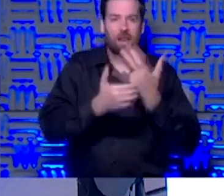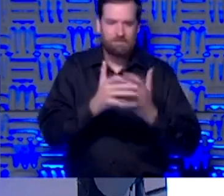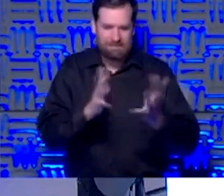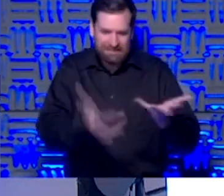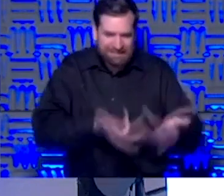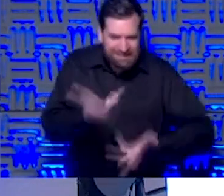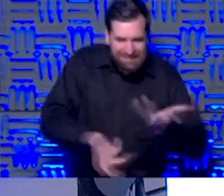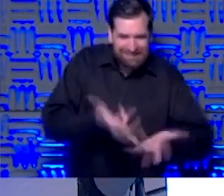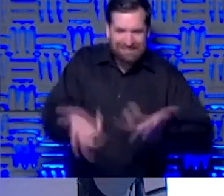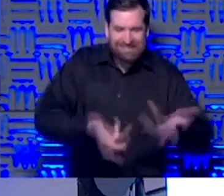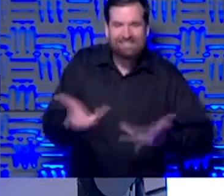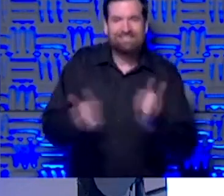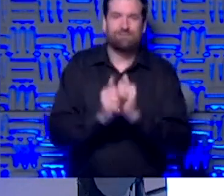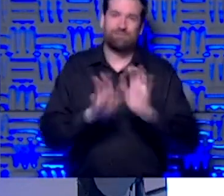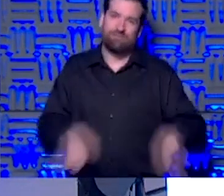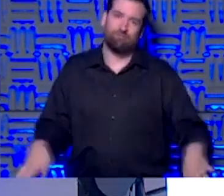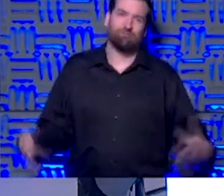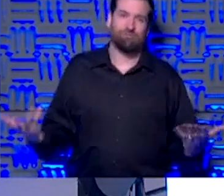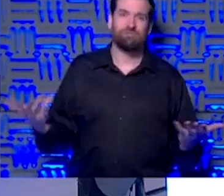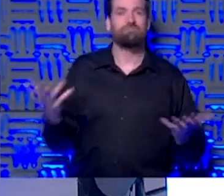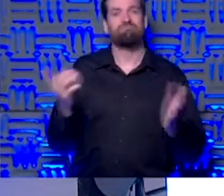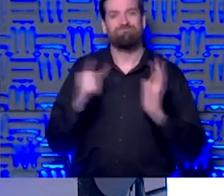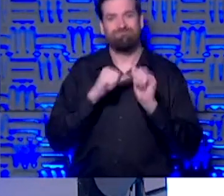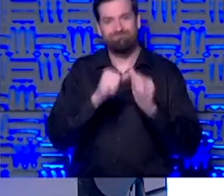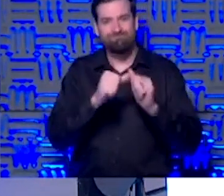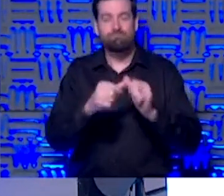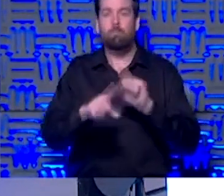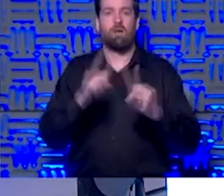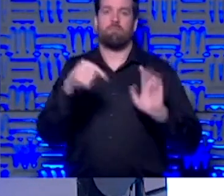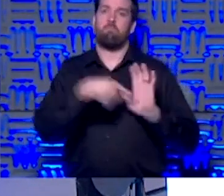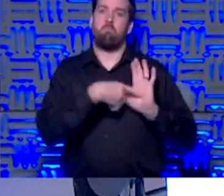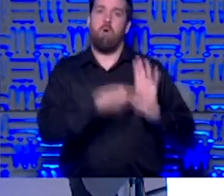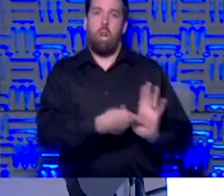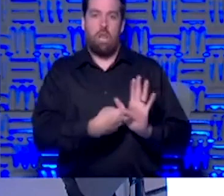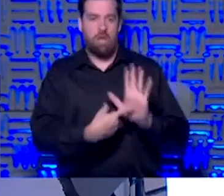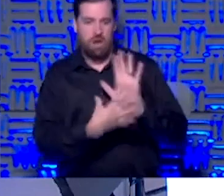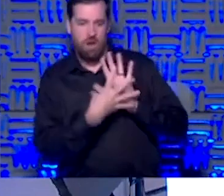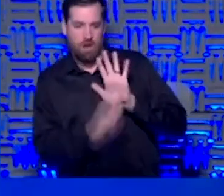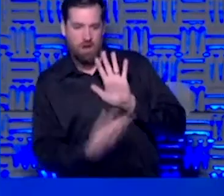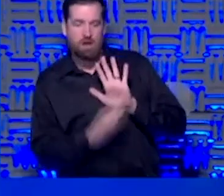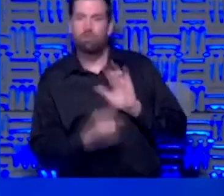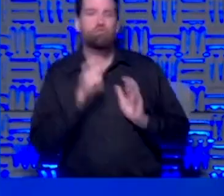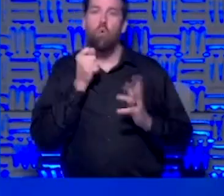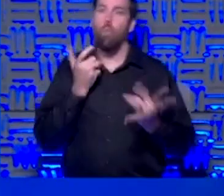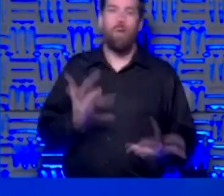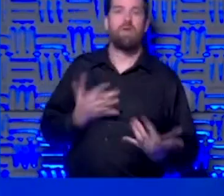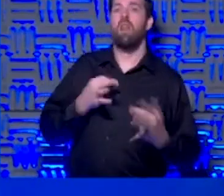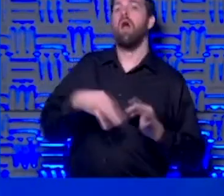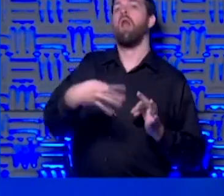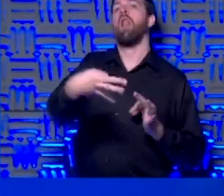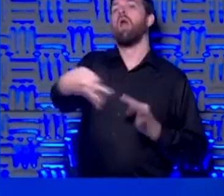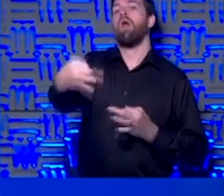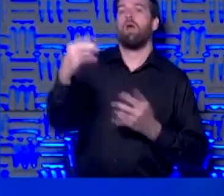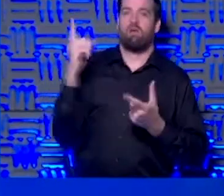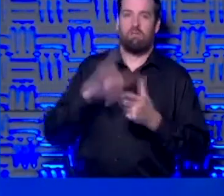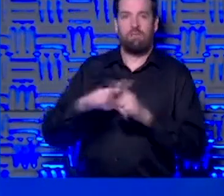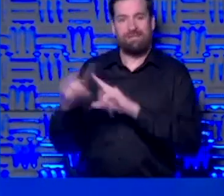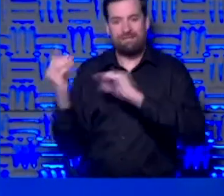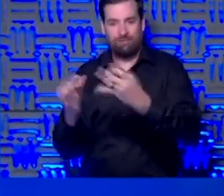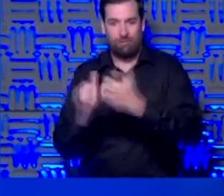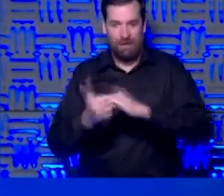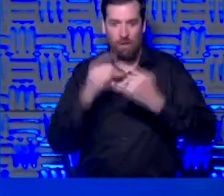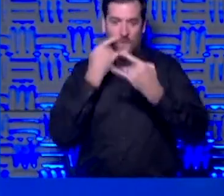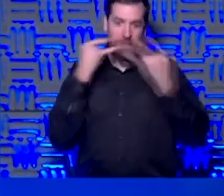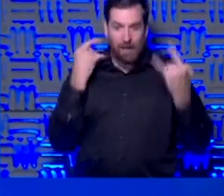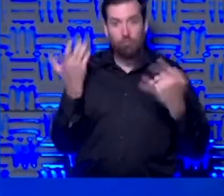working with them, and that will help you as well. But I think to your point, the modeling is very good. Yeah, and don't wait for the first day of school to have to teach kids about how to put a mask on and take it